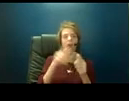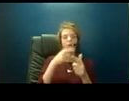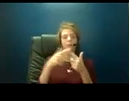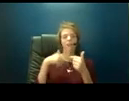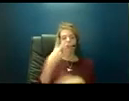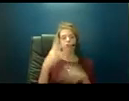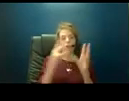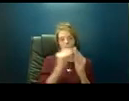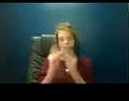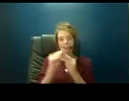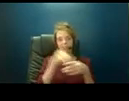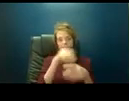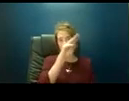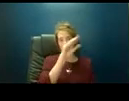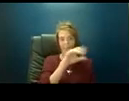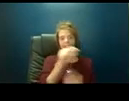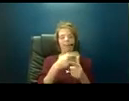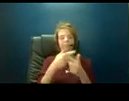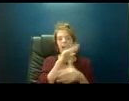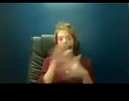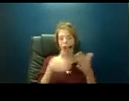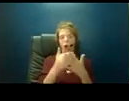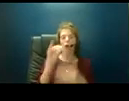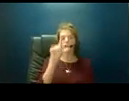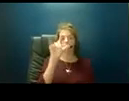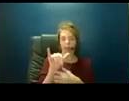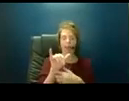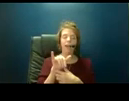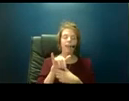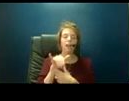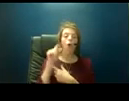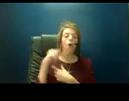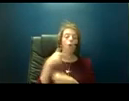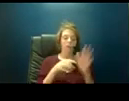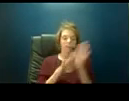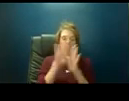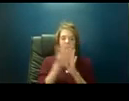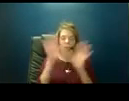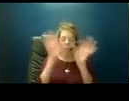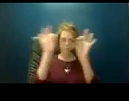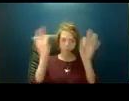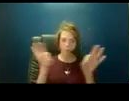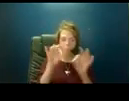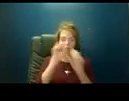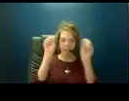in May, and then the whole month of July, we developed a framework and a way of